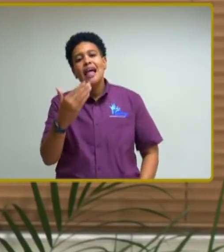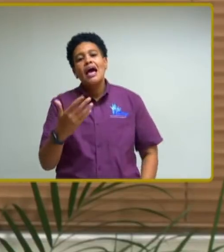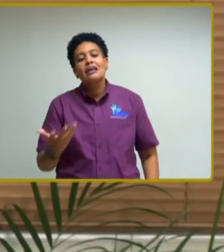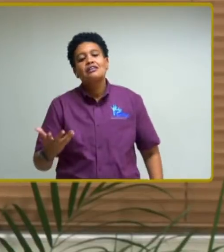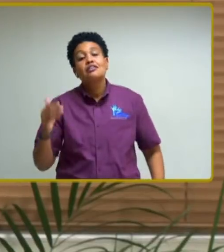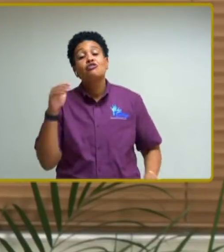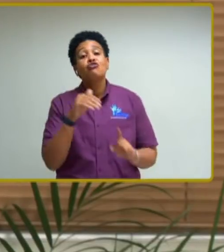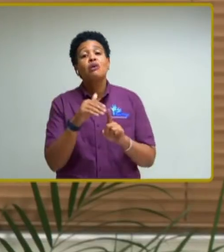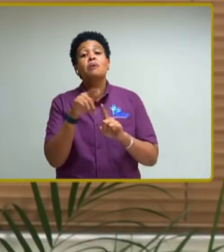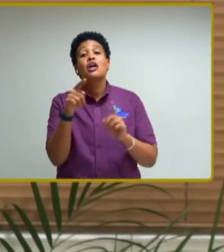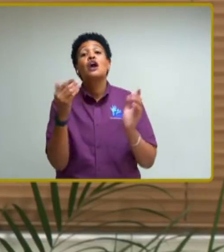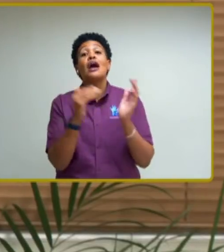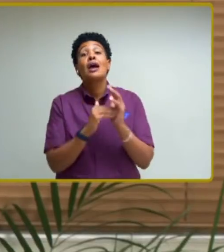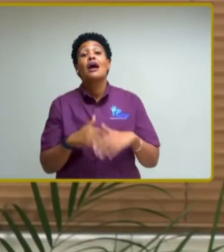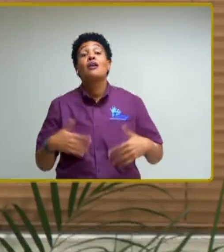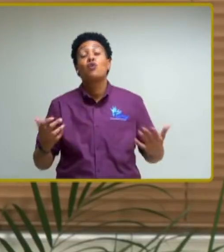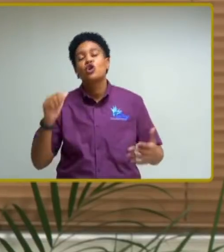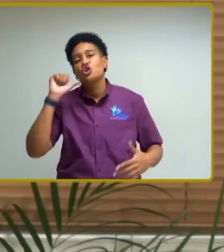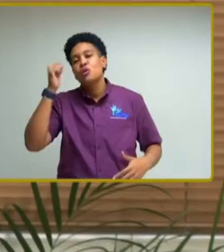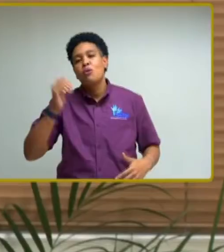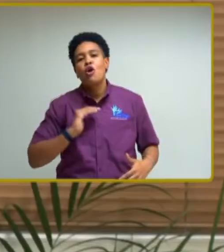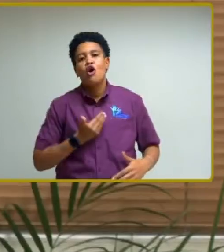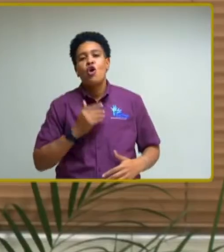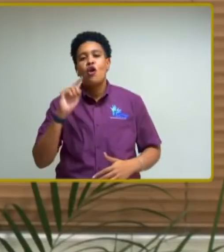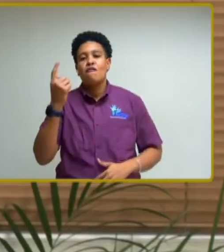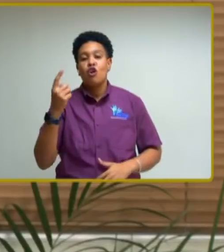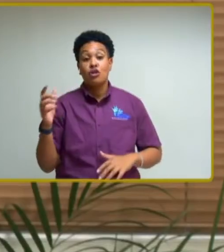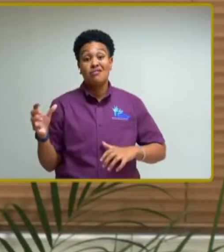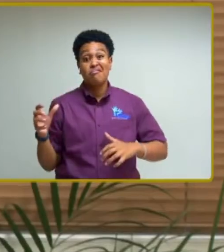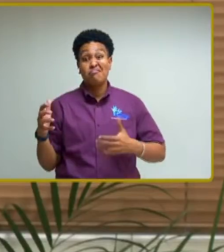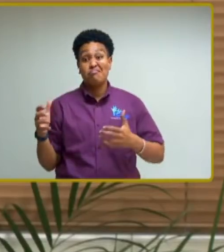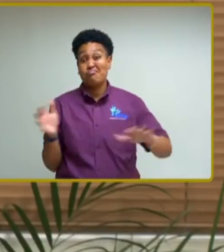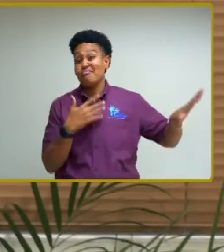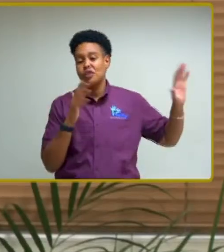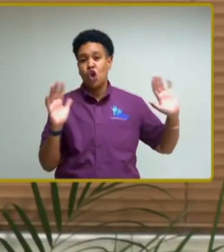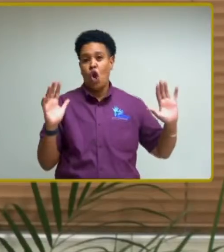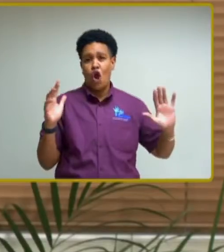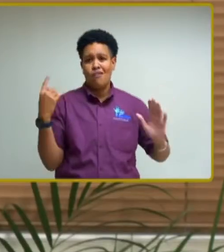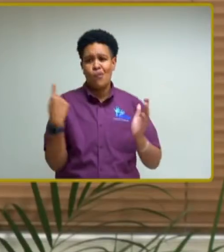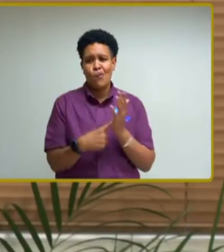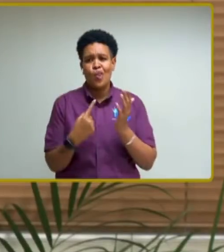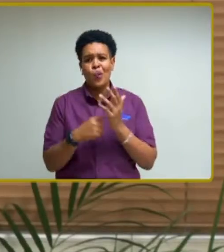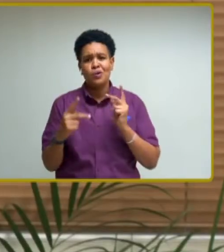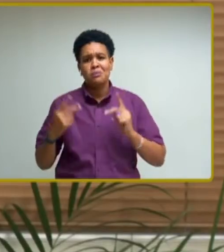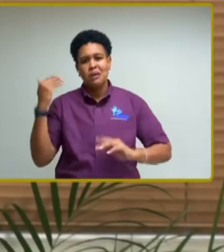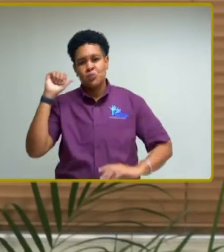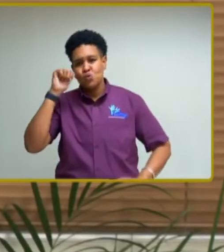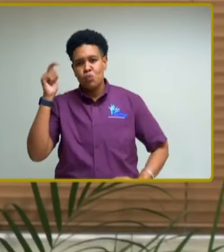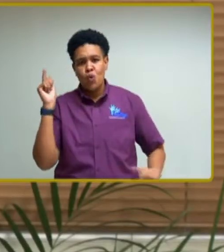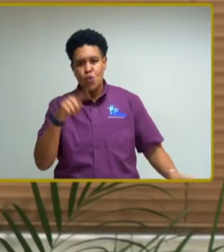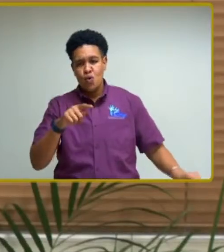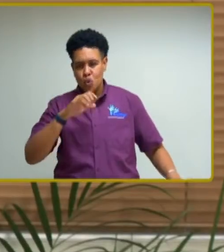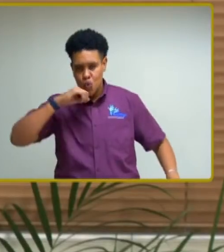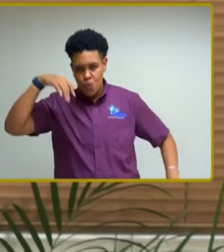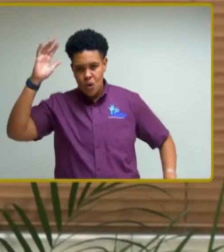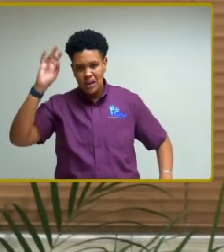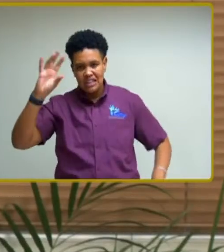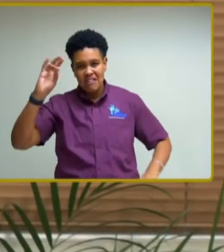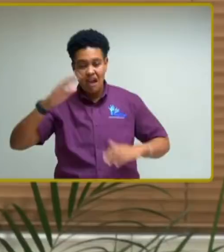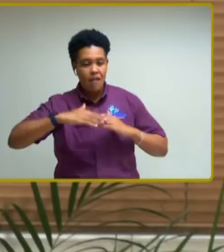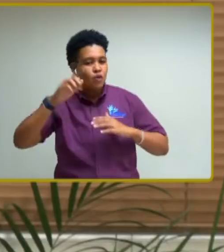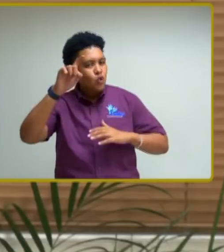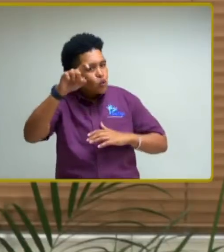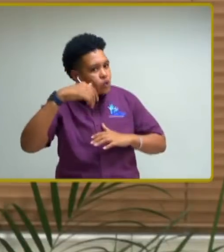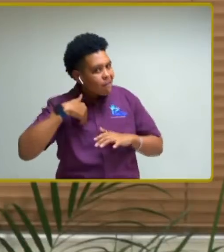a reminder again, tomorrow is our first Blitz. We're hoping to do 1,000 persons. You should have an